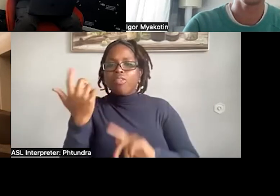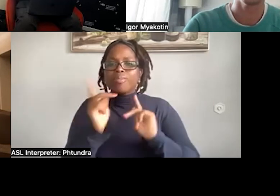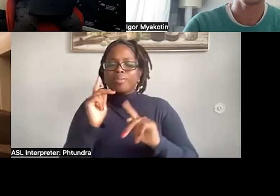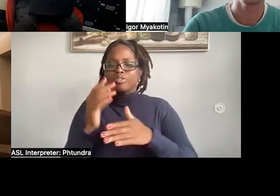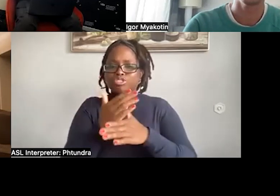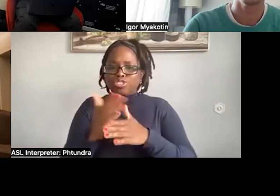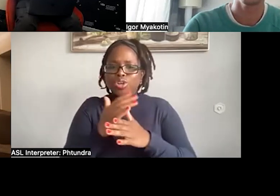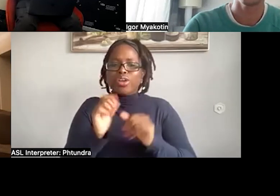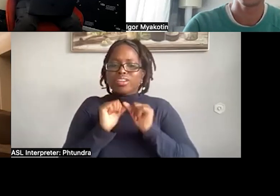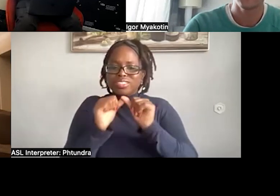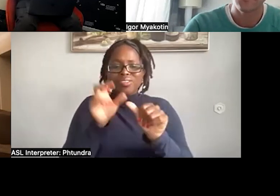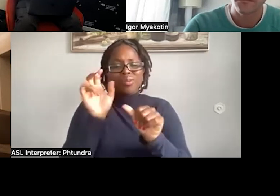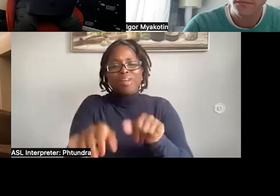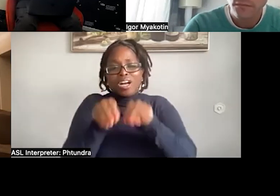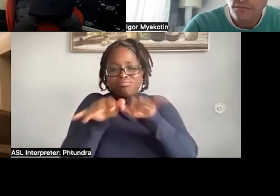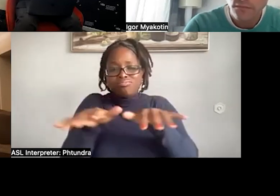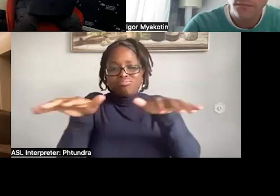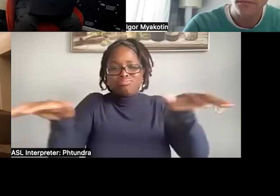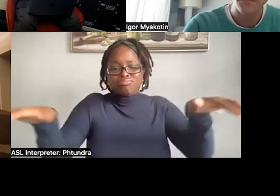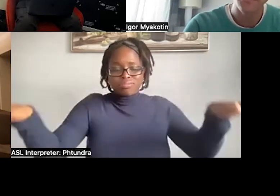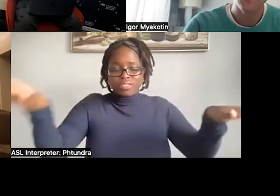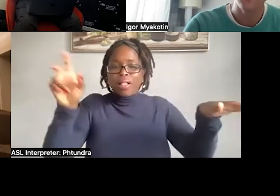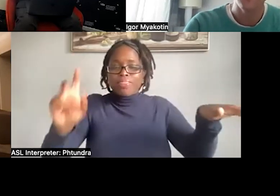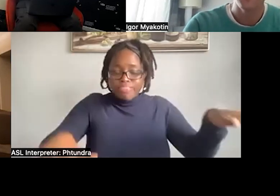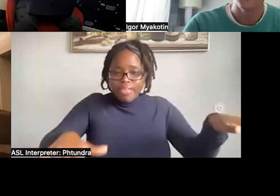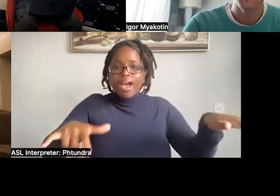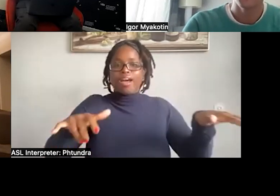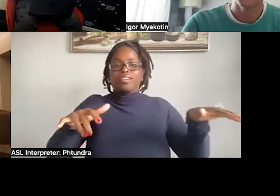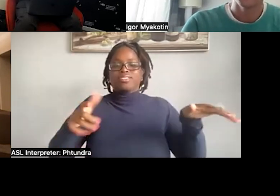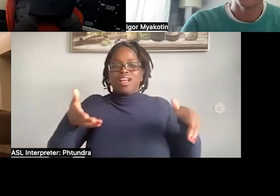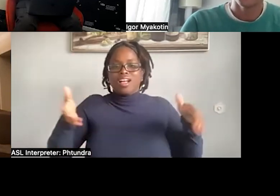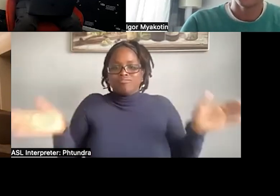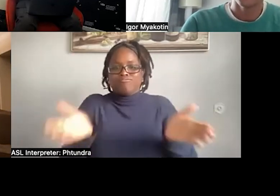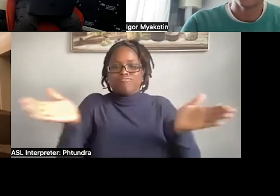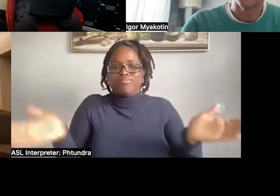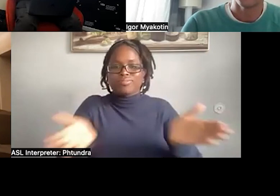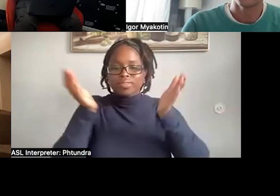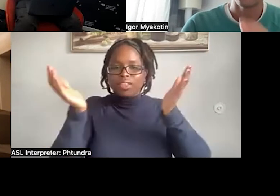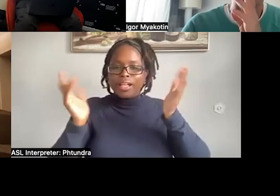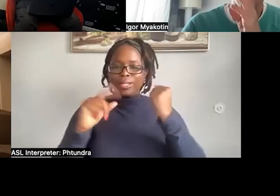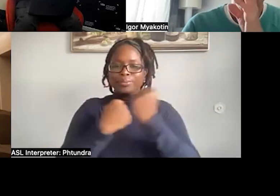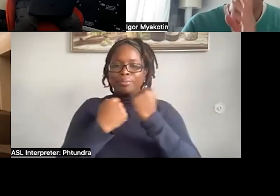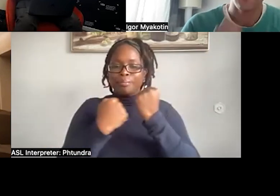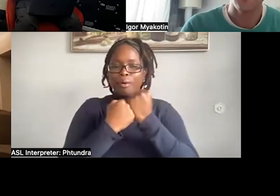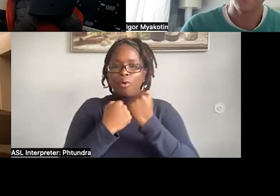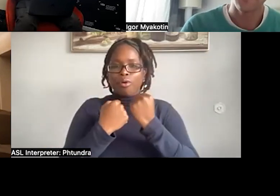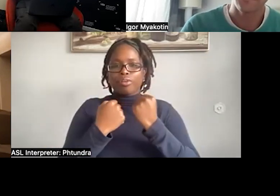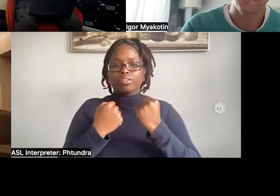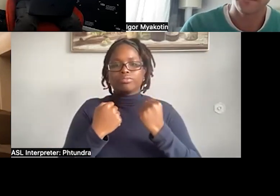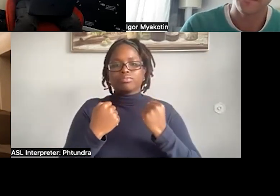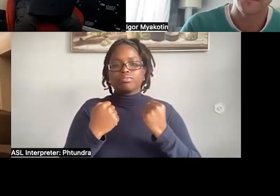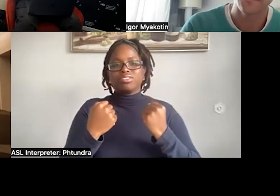work and keep it going. And that creates the tide that we're all looking for, that can in part help change